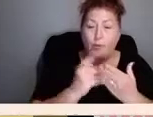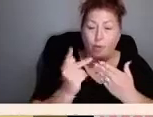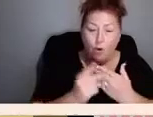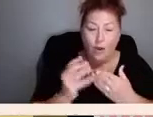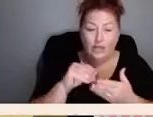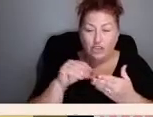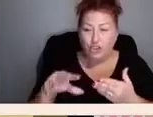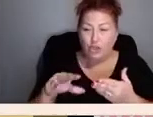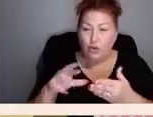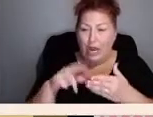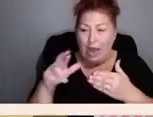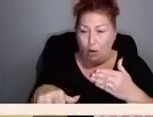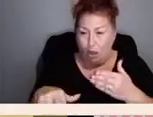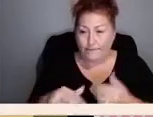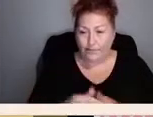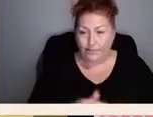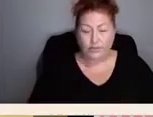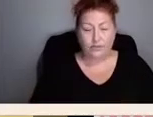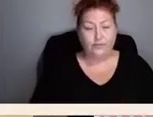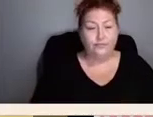program and student outcomes.